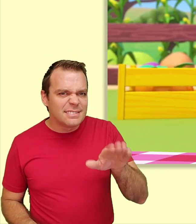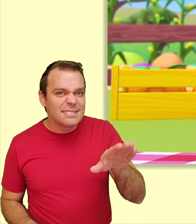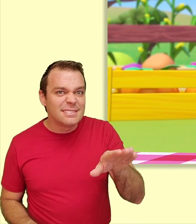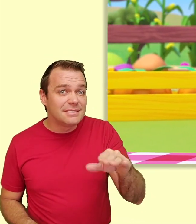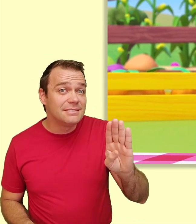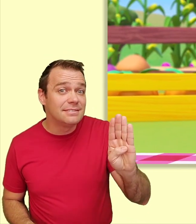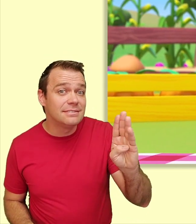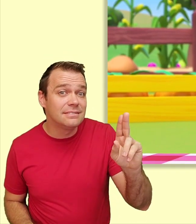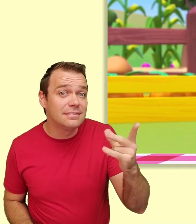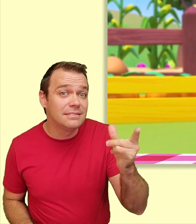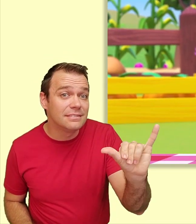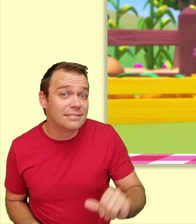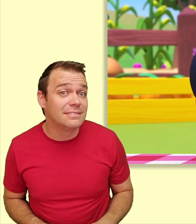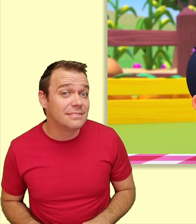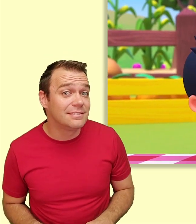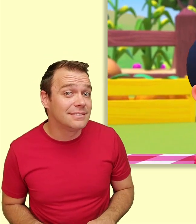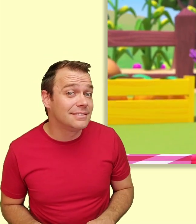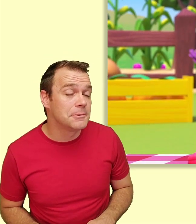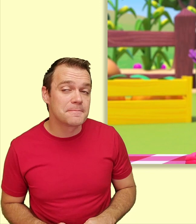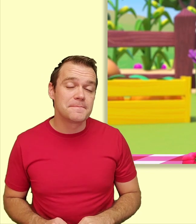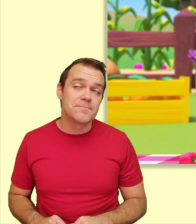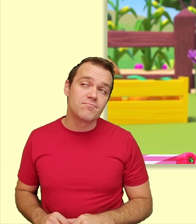And how about you, Buggy?